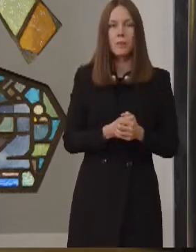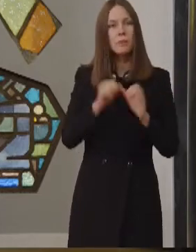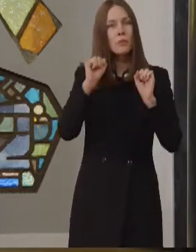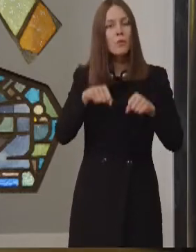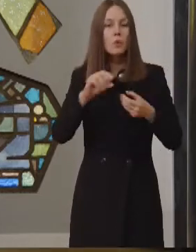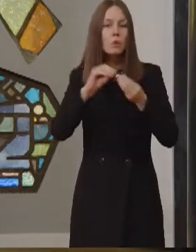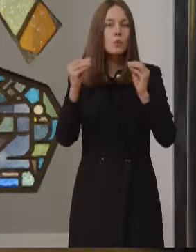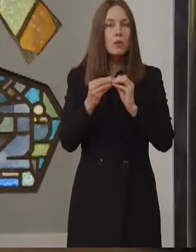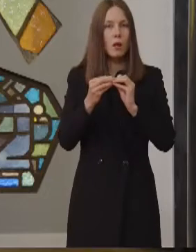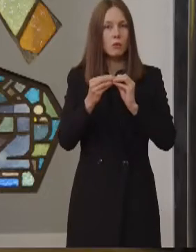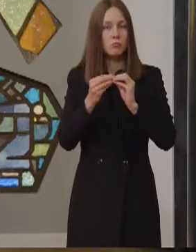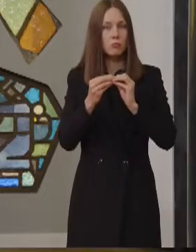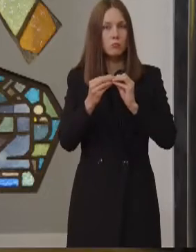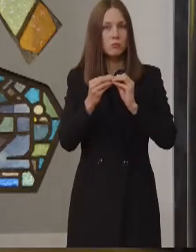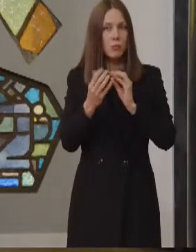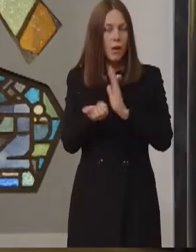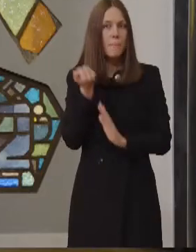find a compromise?